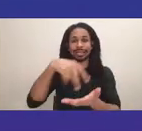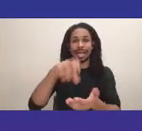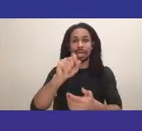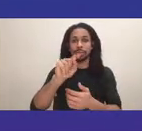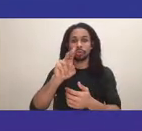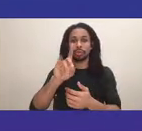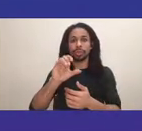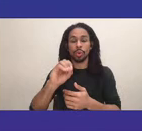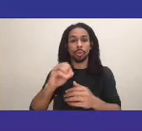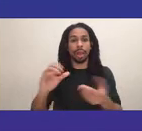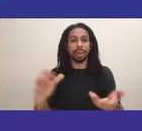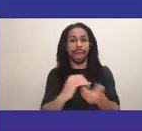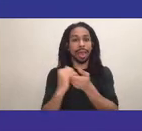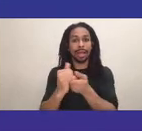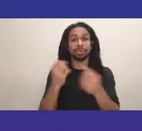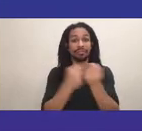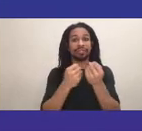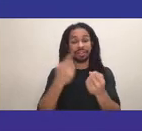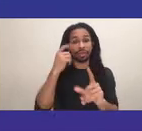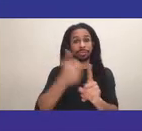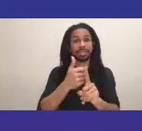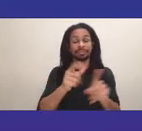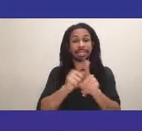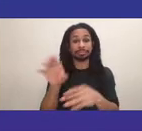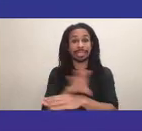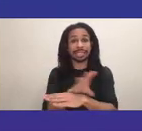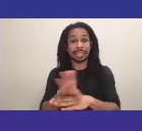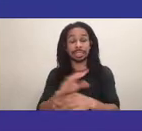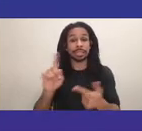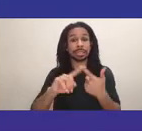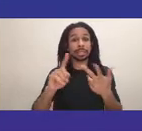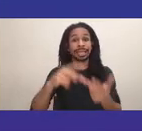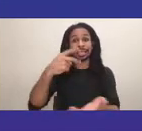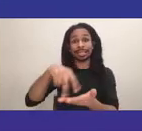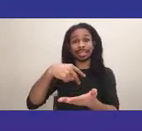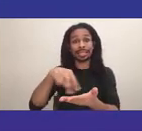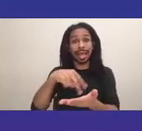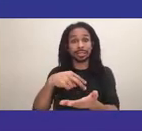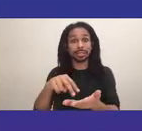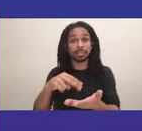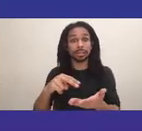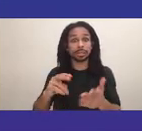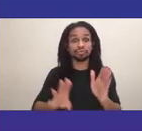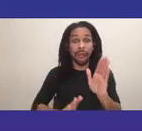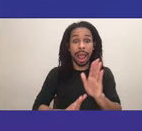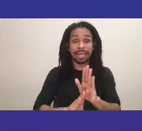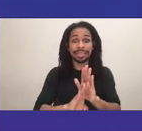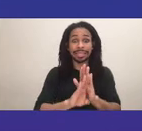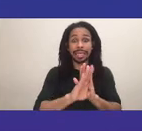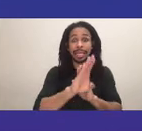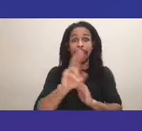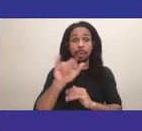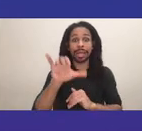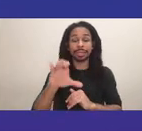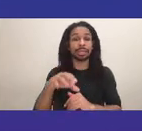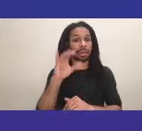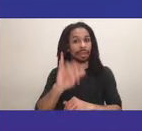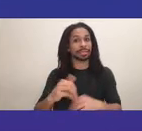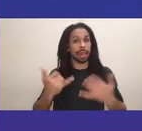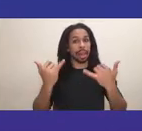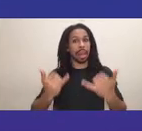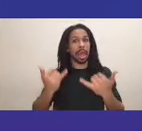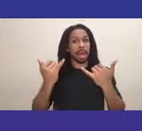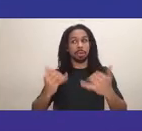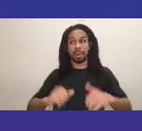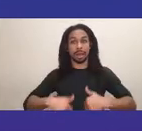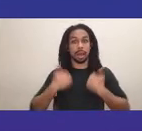as businesses. Dance Rising organized and is currently live through a series of hyper-local dance outs to